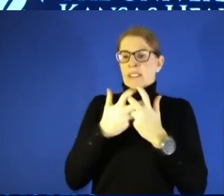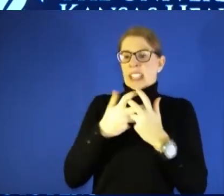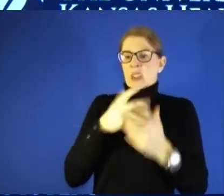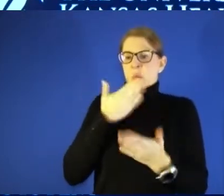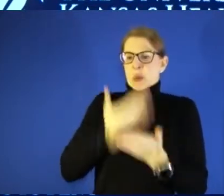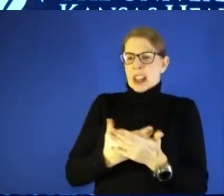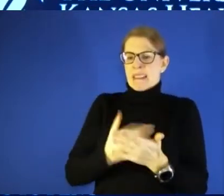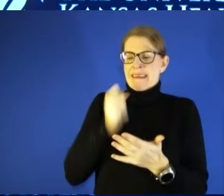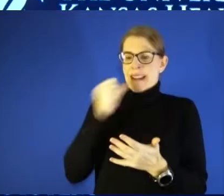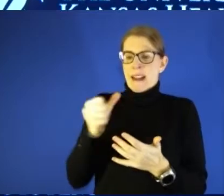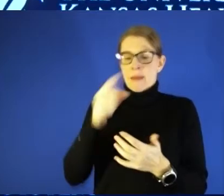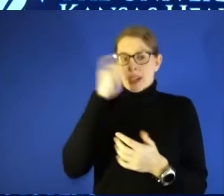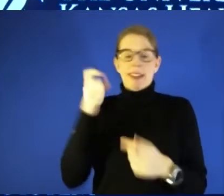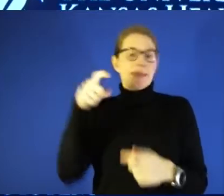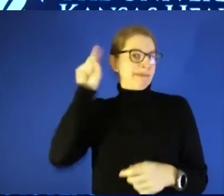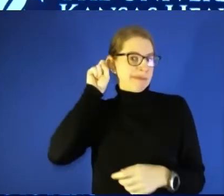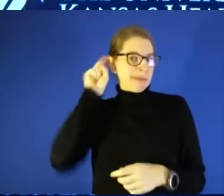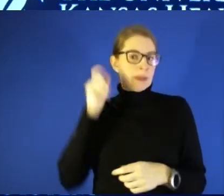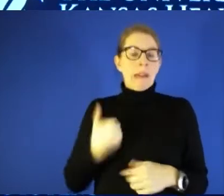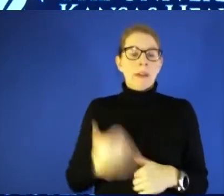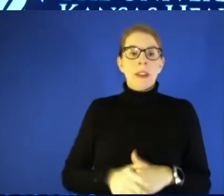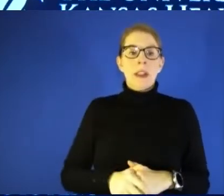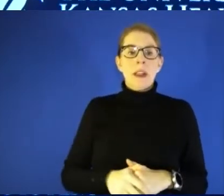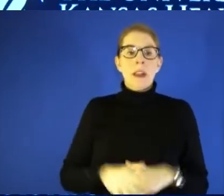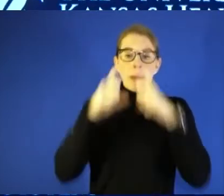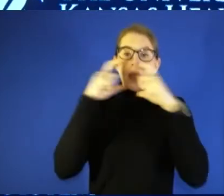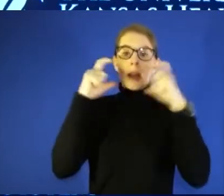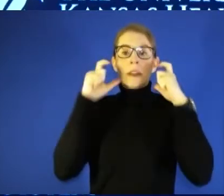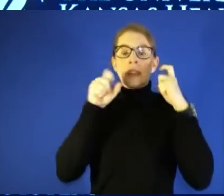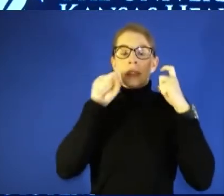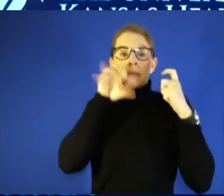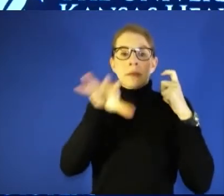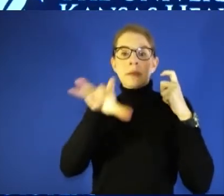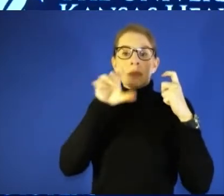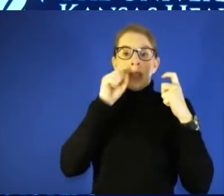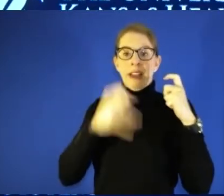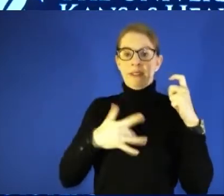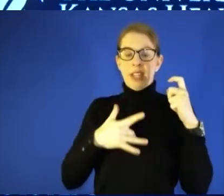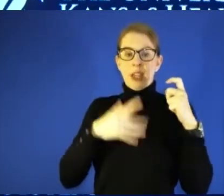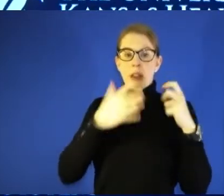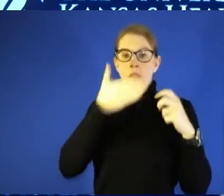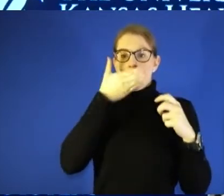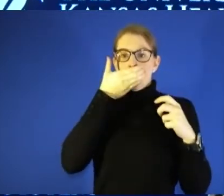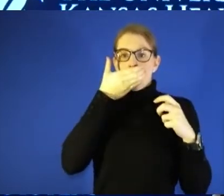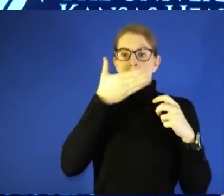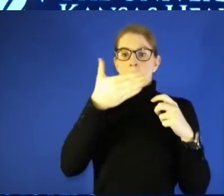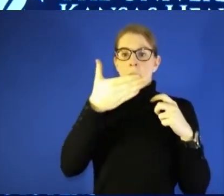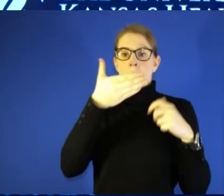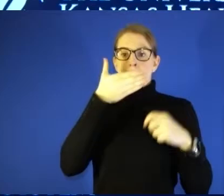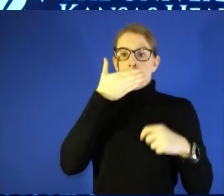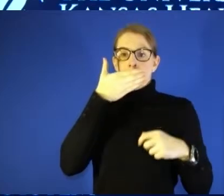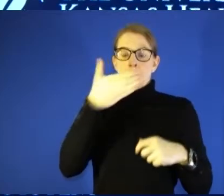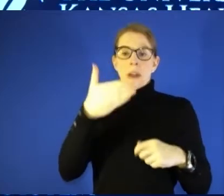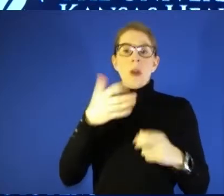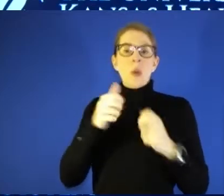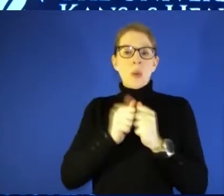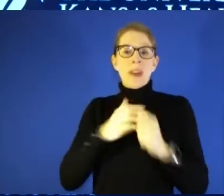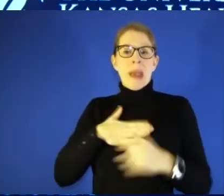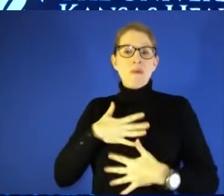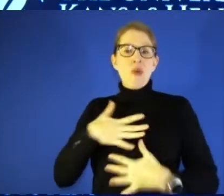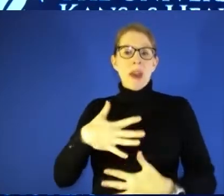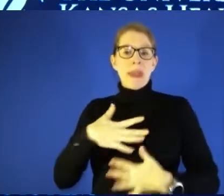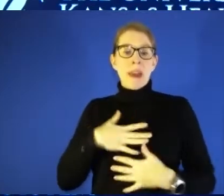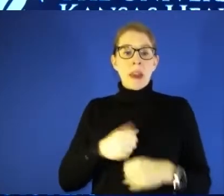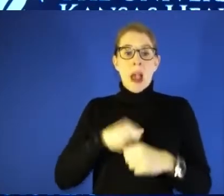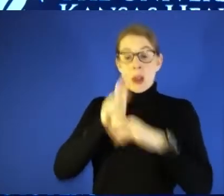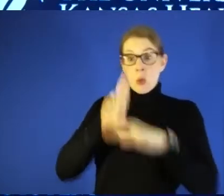on, there are no gaps. It covers everything. When I breathe in and out, I can feel the fabric coming close to my mouth and in and out. When I put this one on,